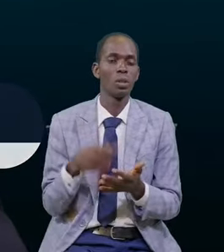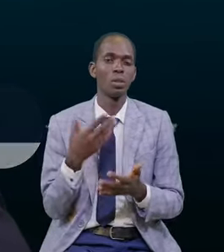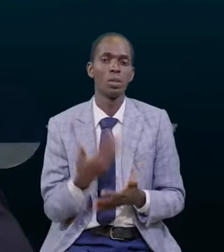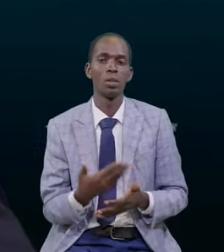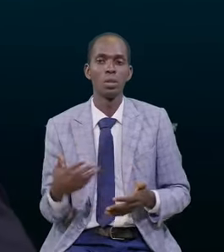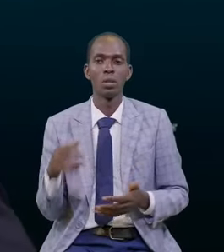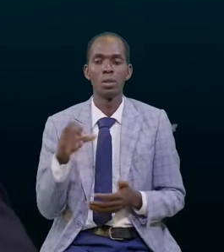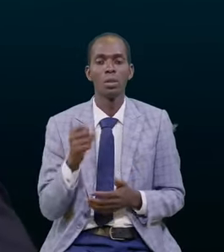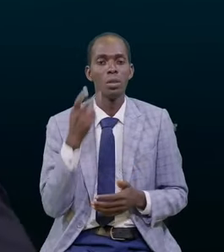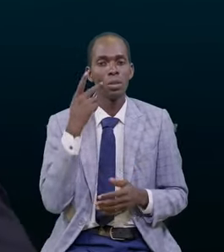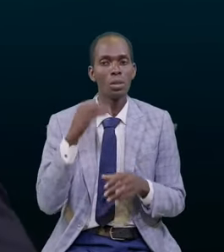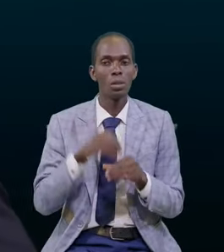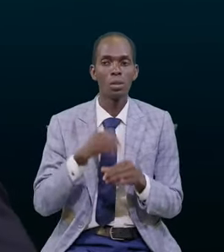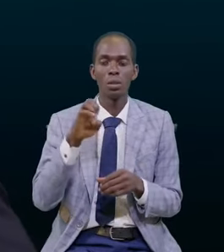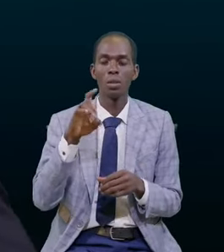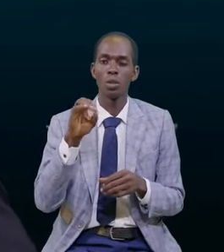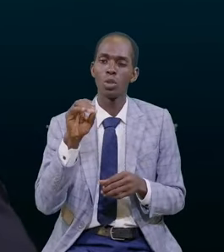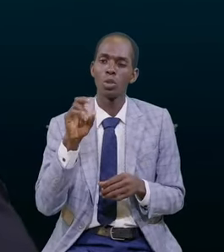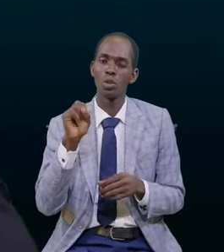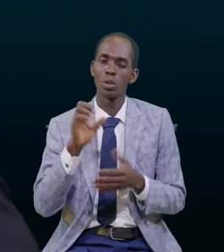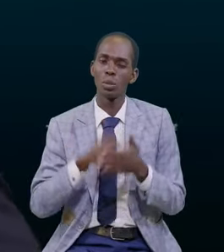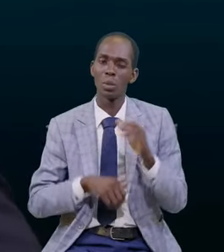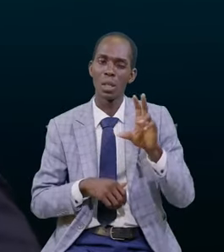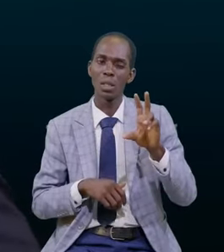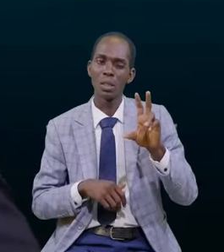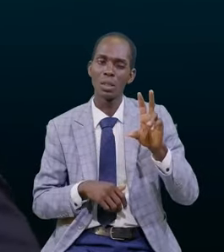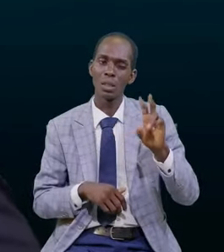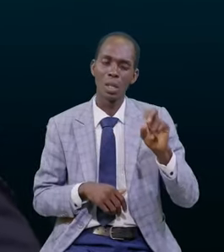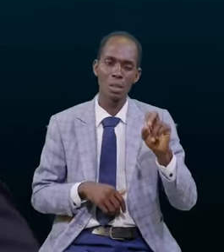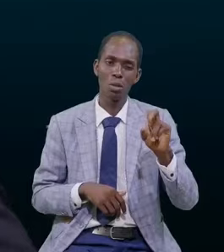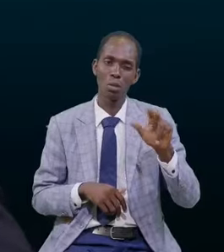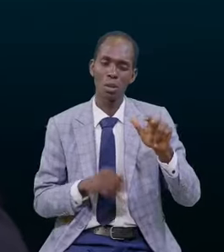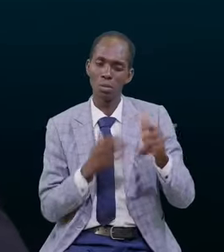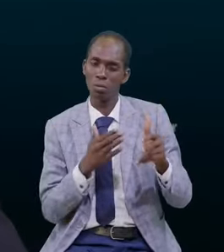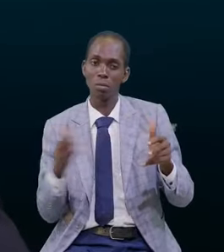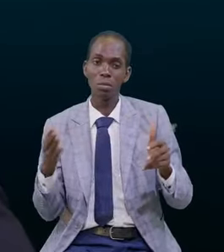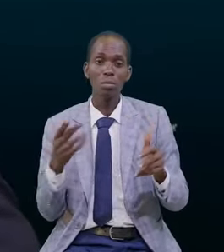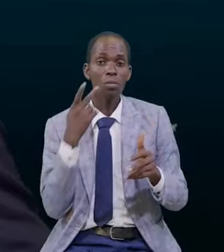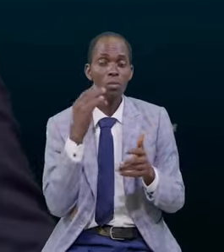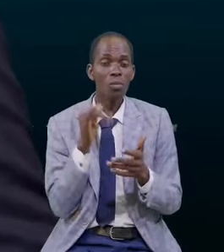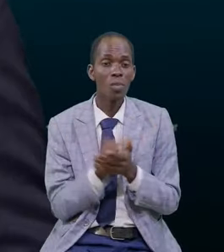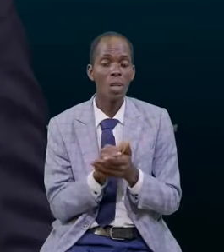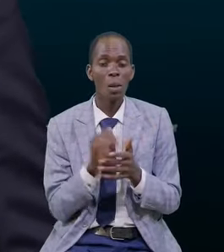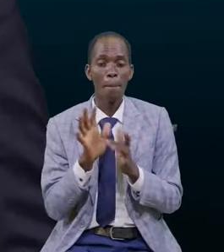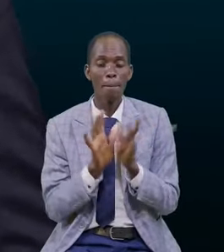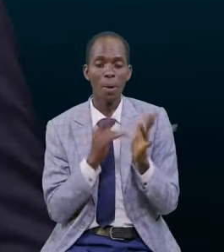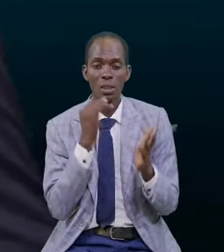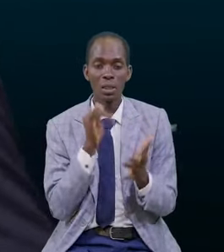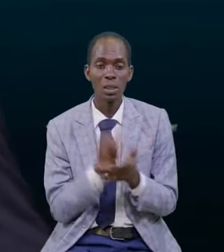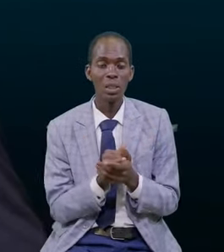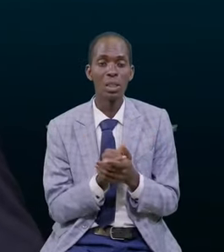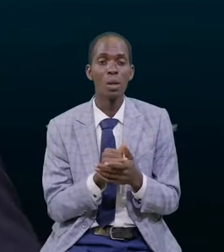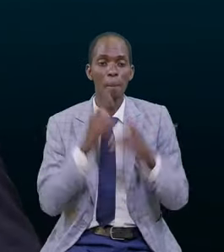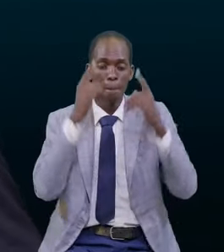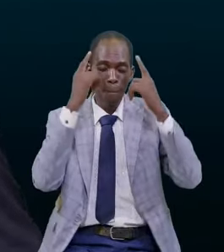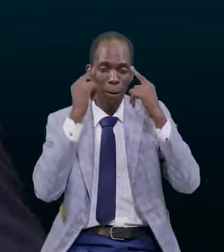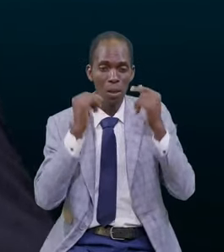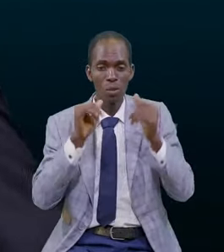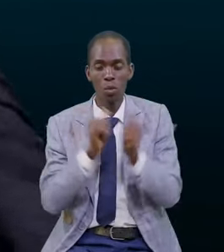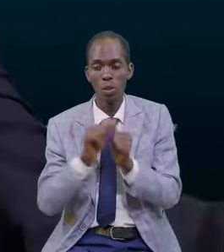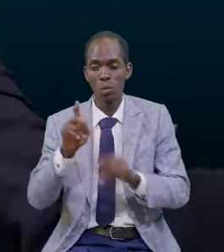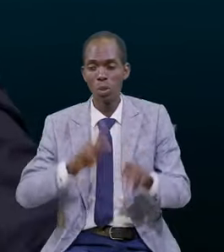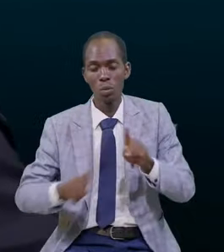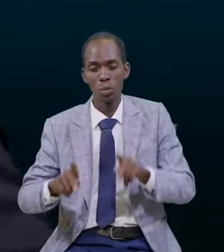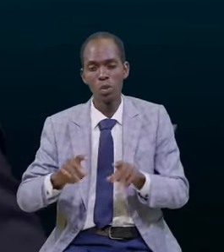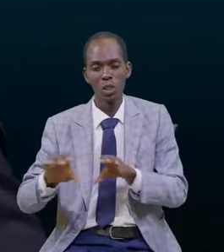40 or so the Bible said they have done it exactly as the Lord prescribed Little Wonder The Cloud